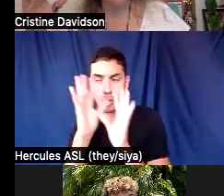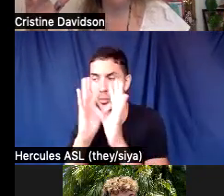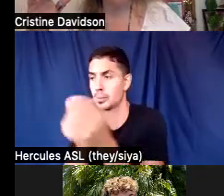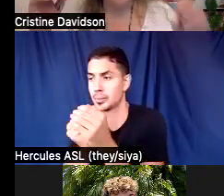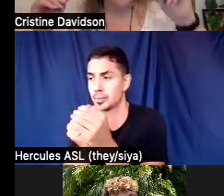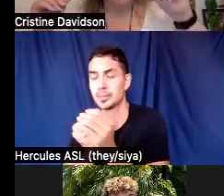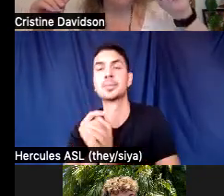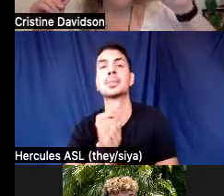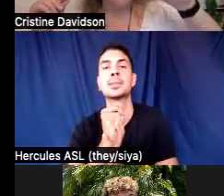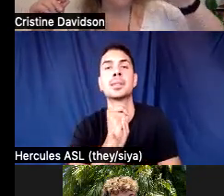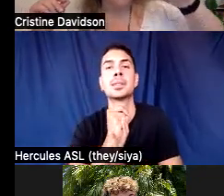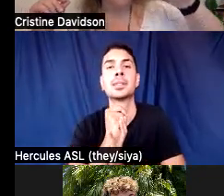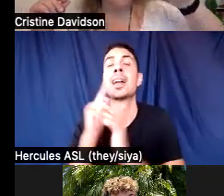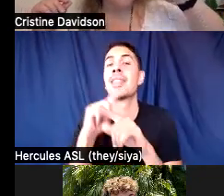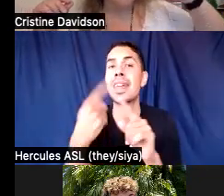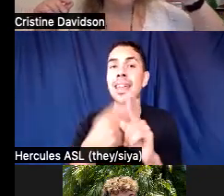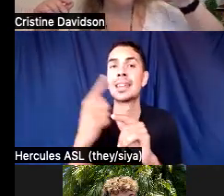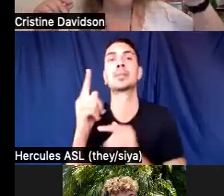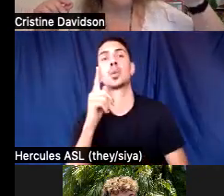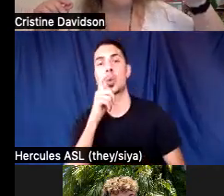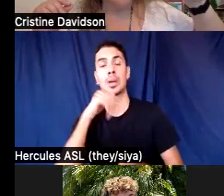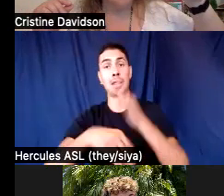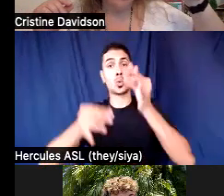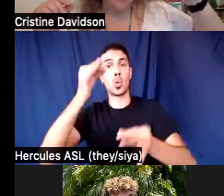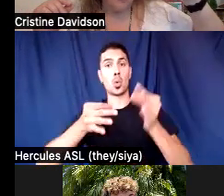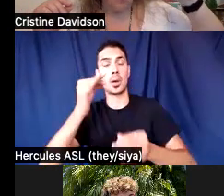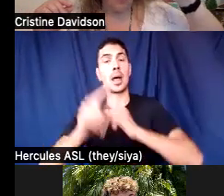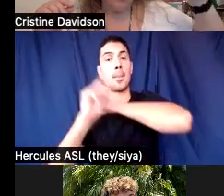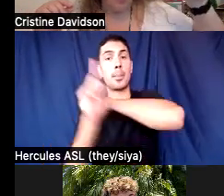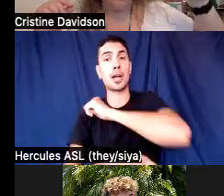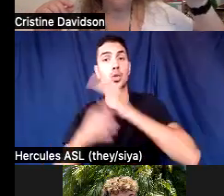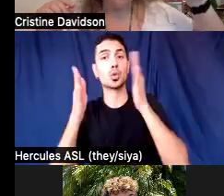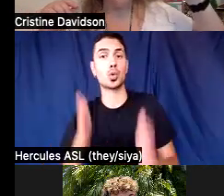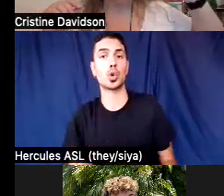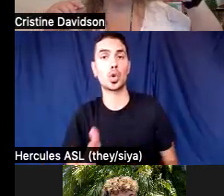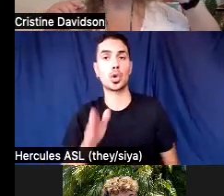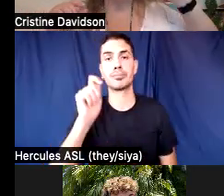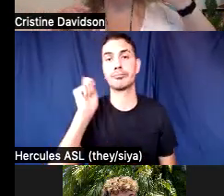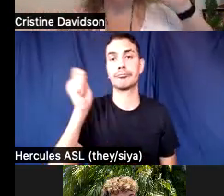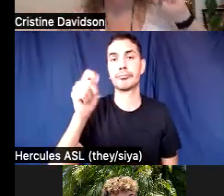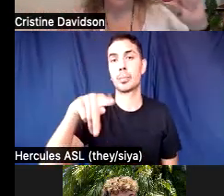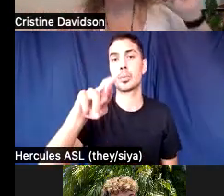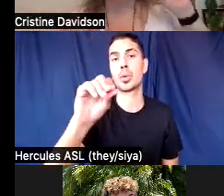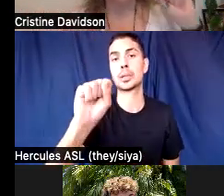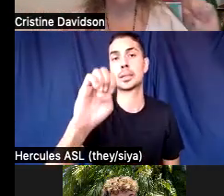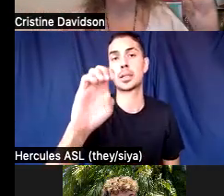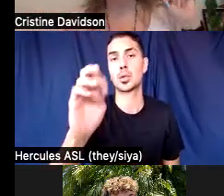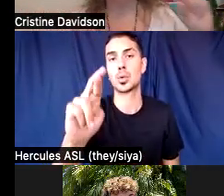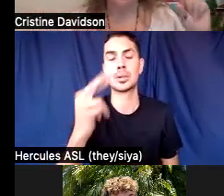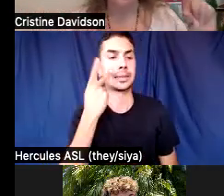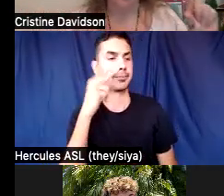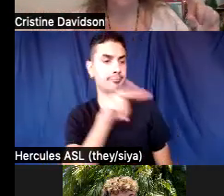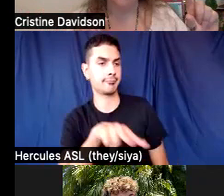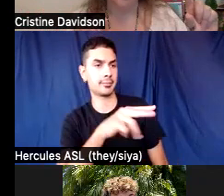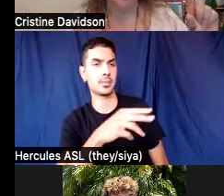perspective, they have to make sure that they can see what law was broken, but also the facts that support